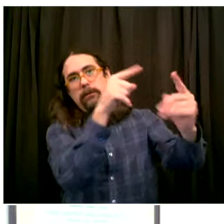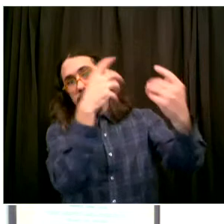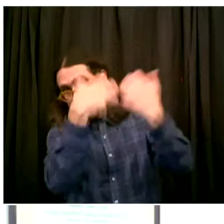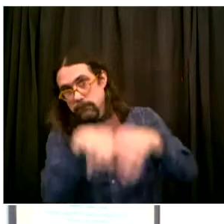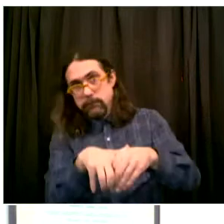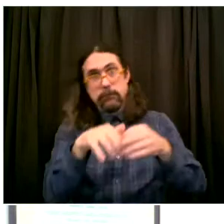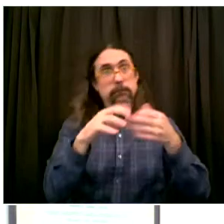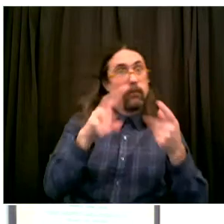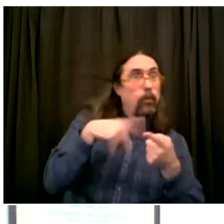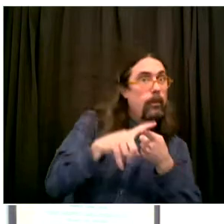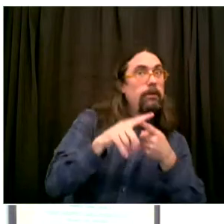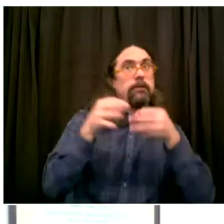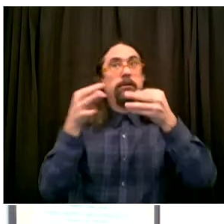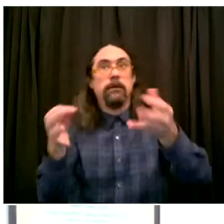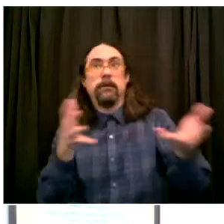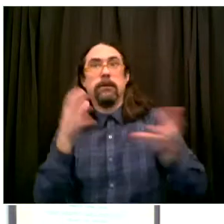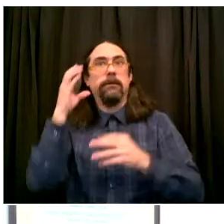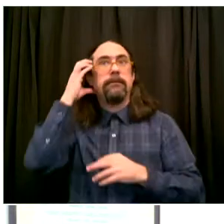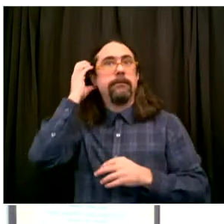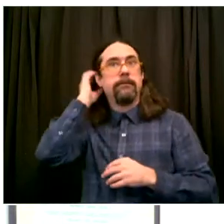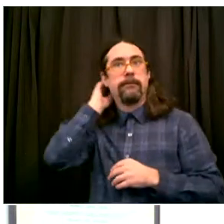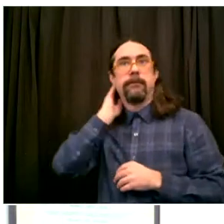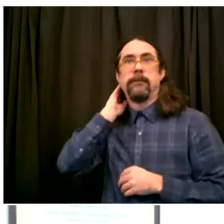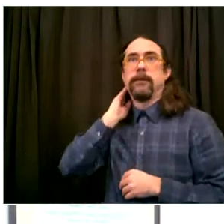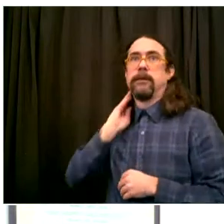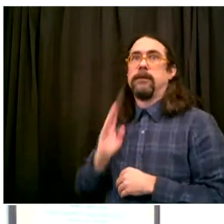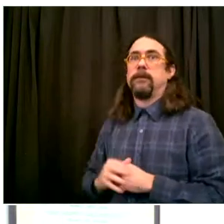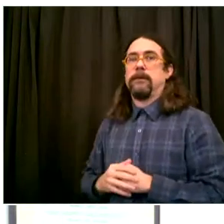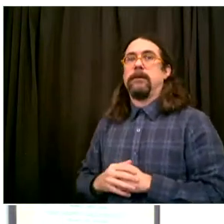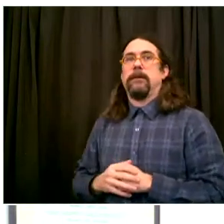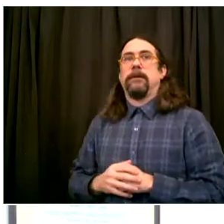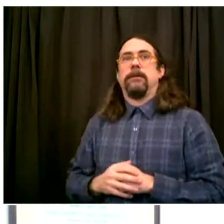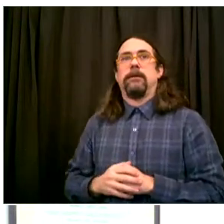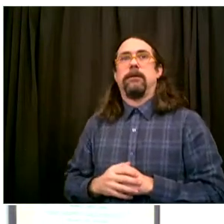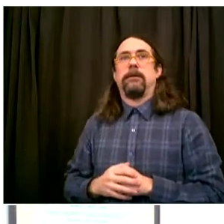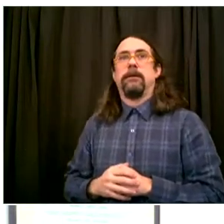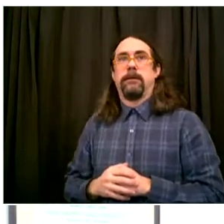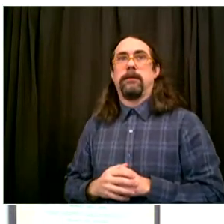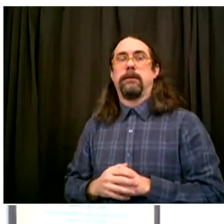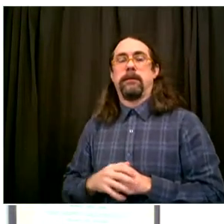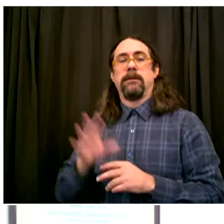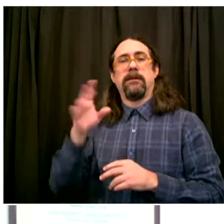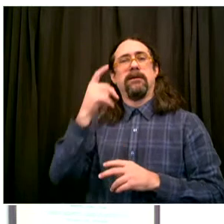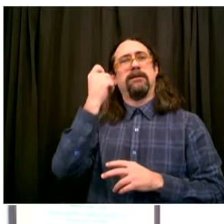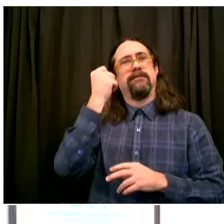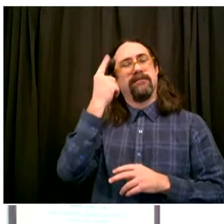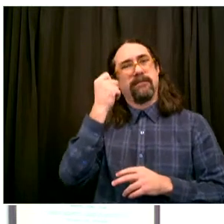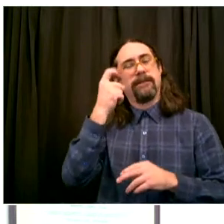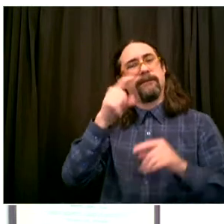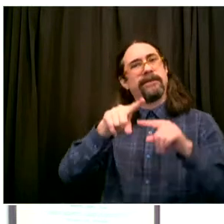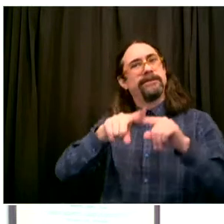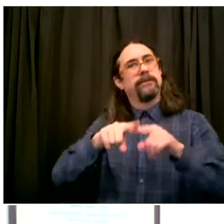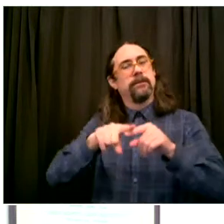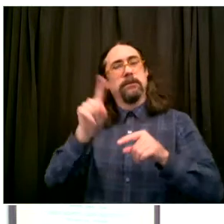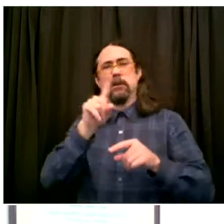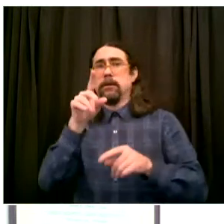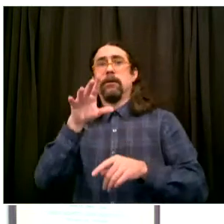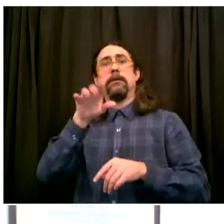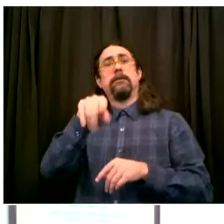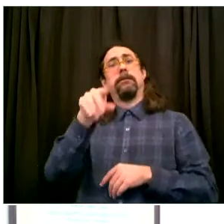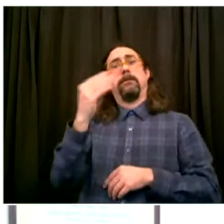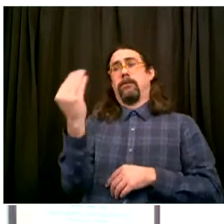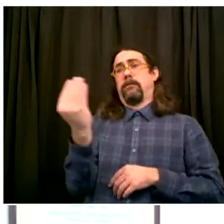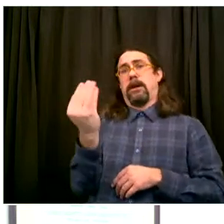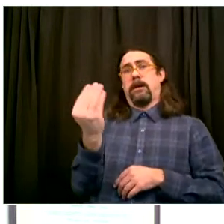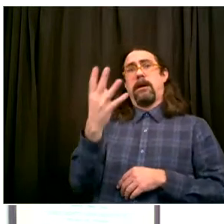contacted about that rescheduling. And if someone has a question about their appointment for today or tomorrow, they should feel free to call the